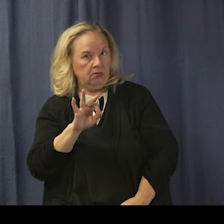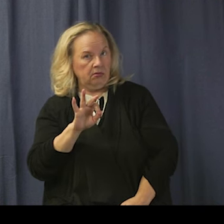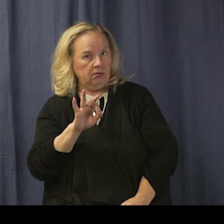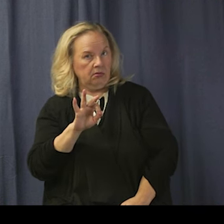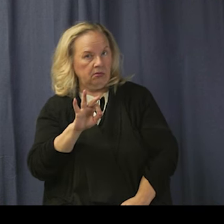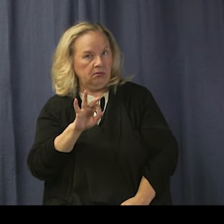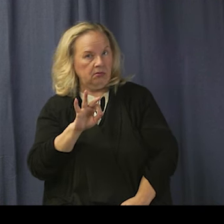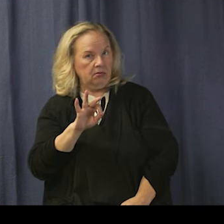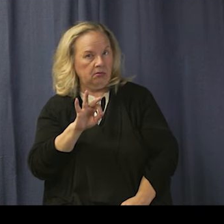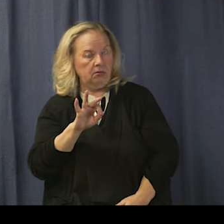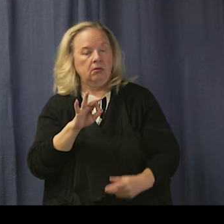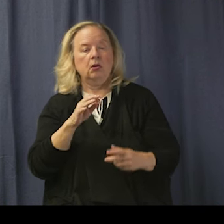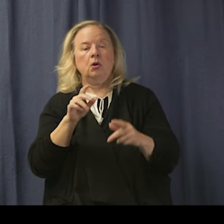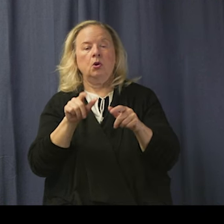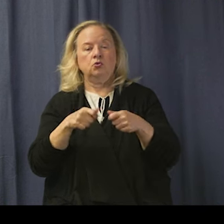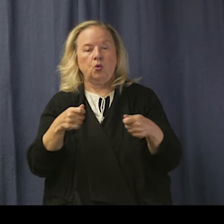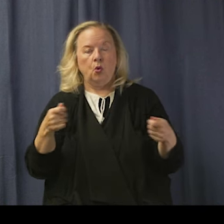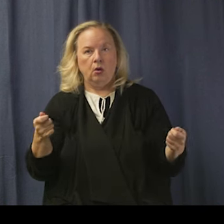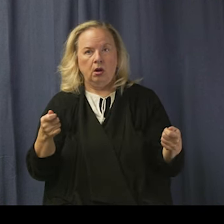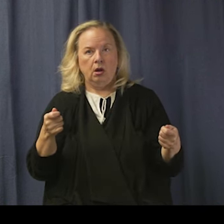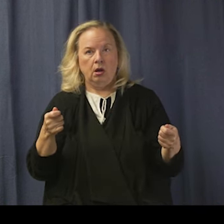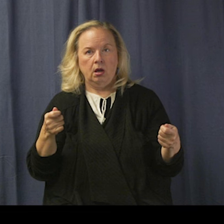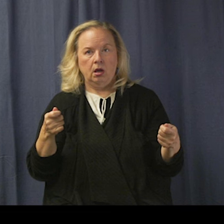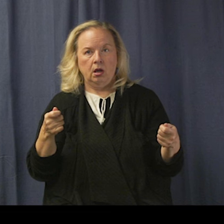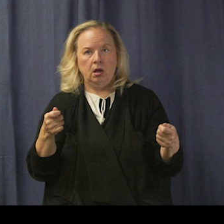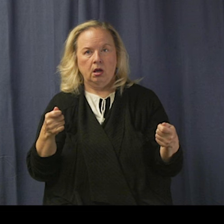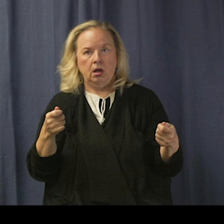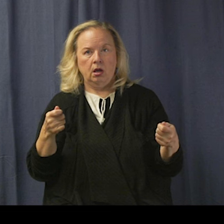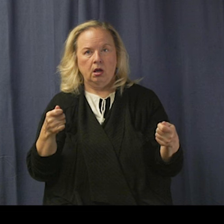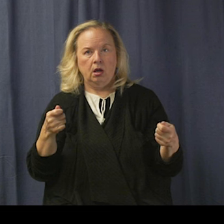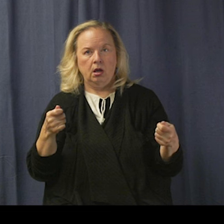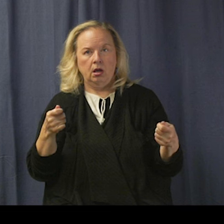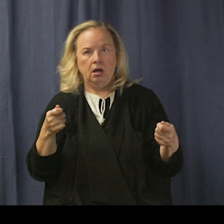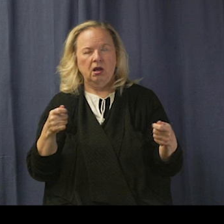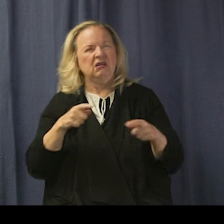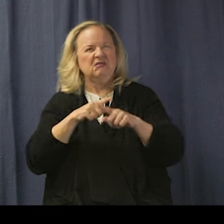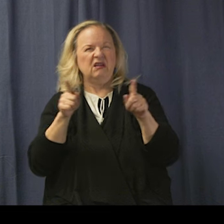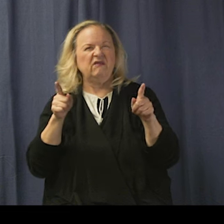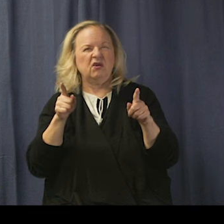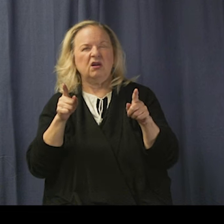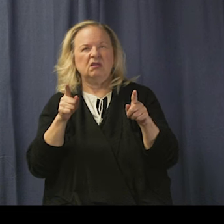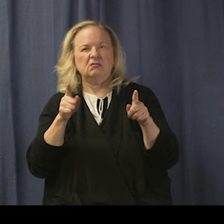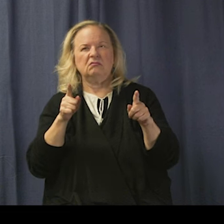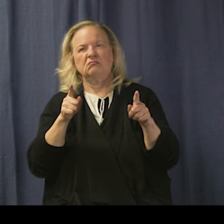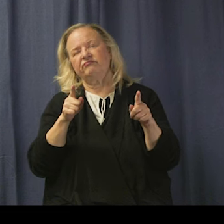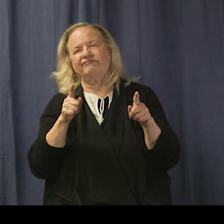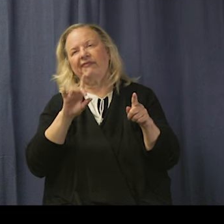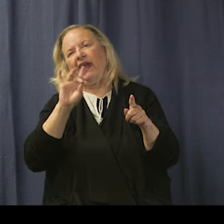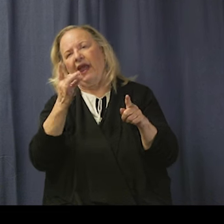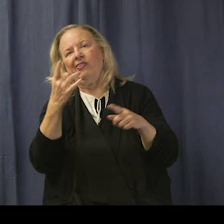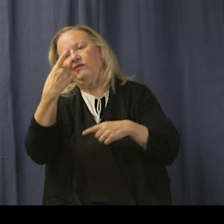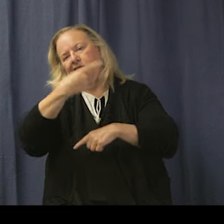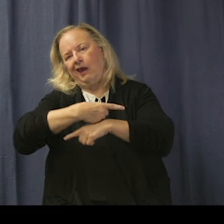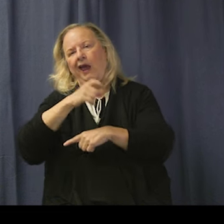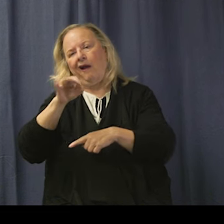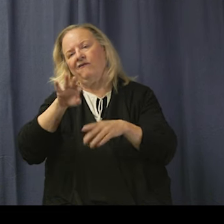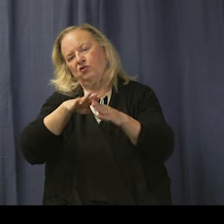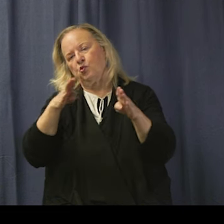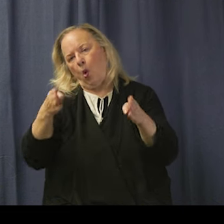the Torah portion, Vezot HaBraka, and we'll be talking about Shemini Atzeret, which means the eighth day of